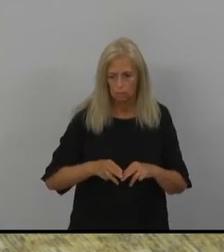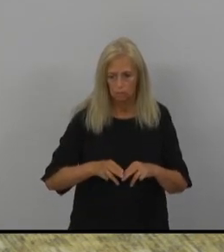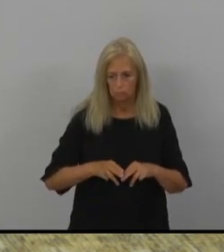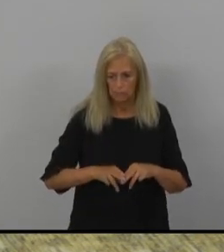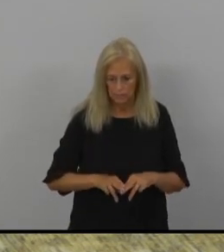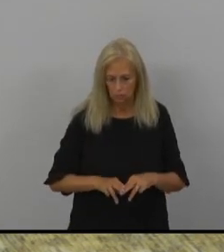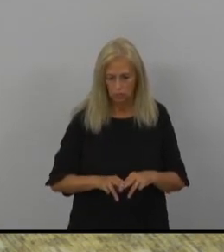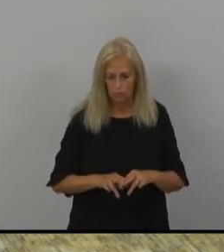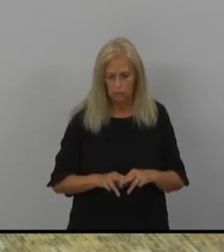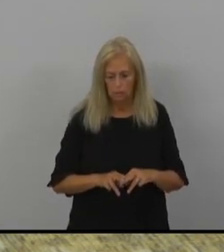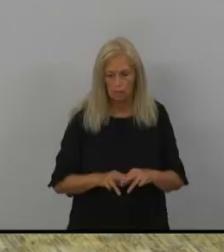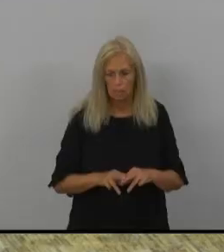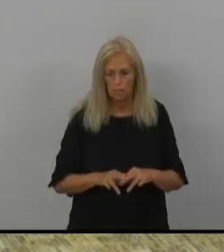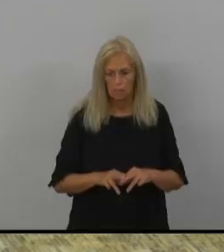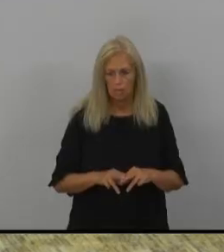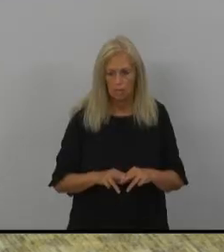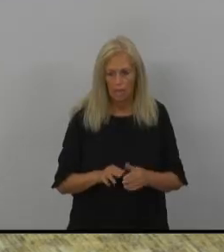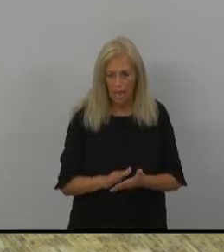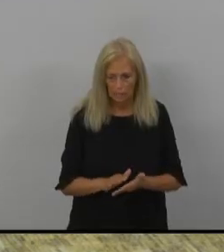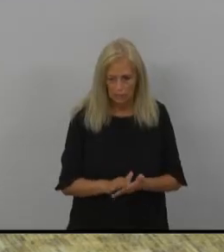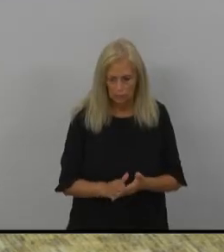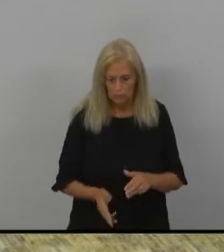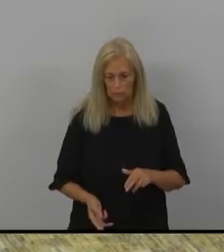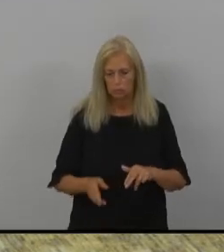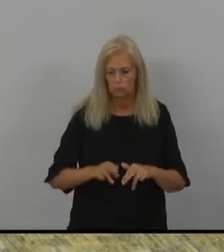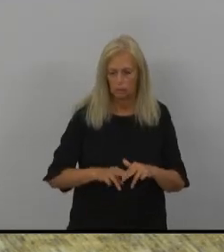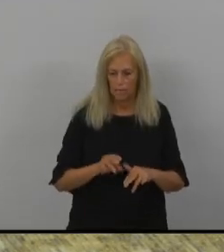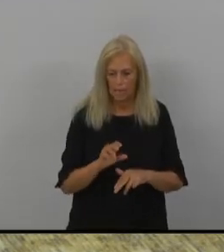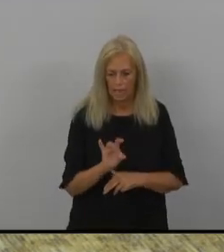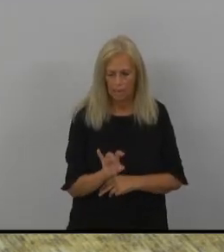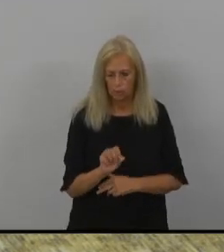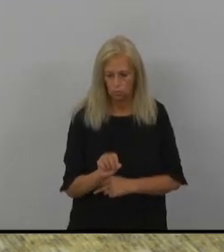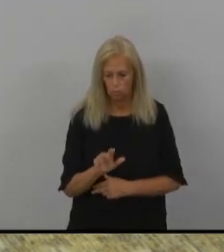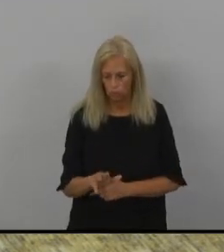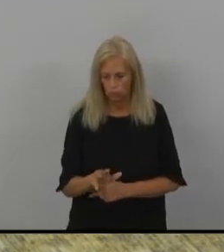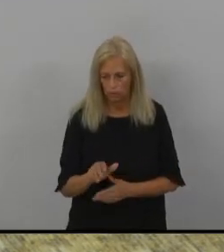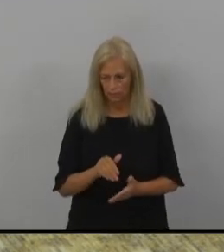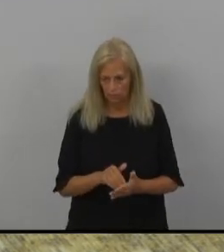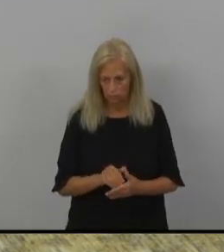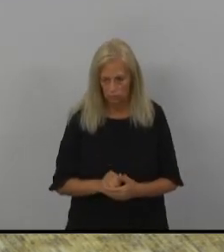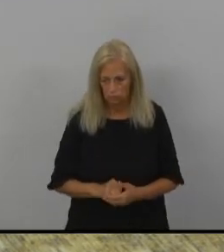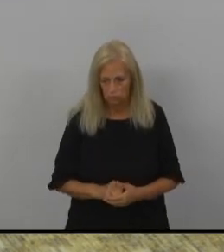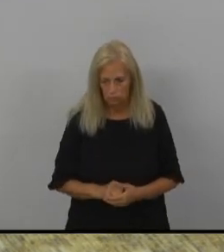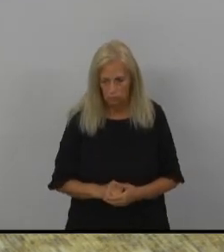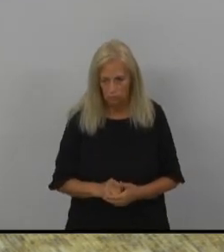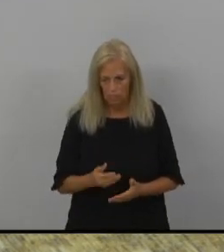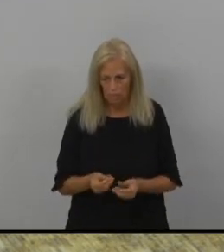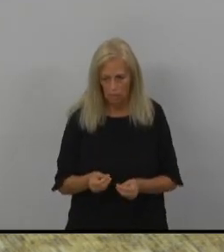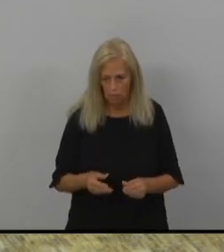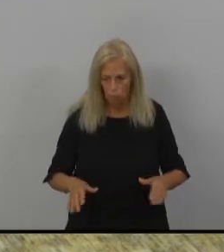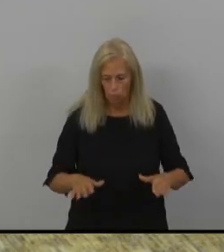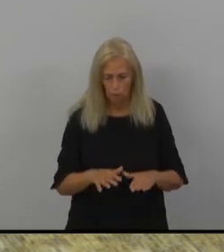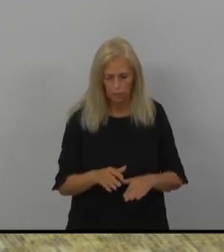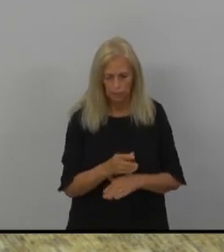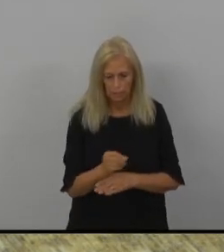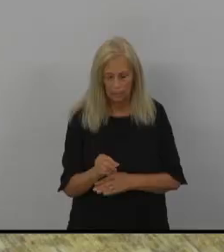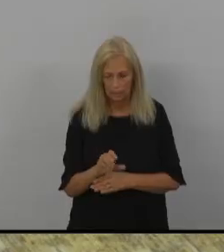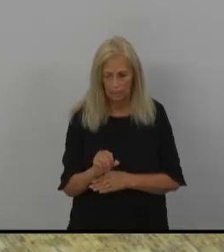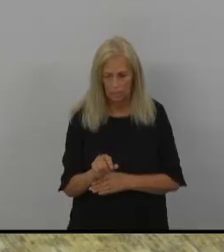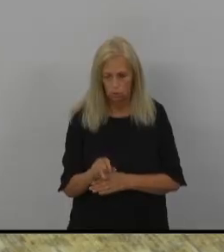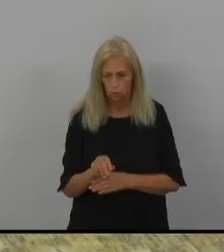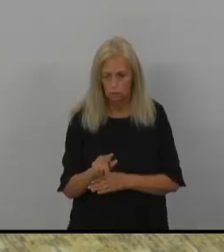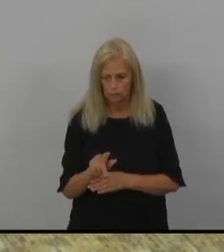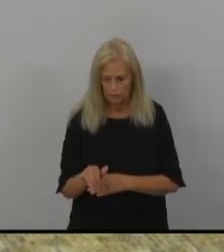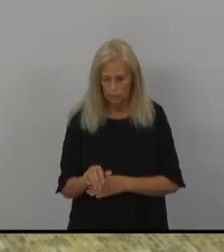and advanced academics went up to $308,000, I was talking about a while ago. And then our property and casualty insurance went